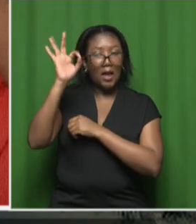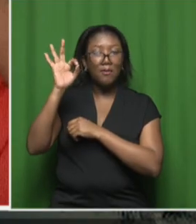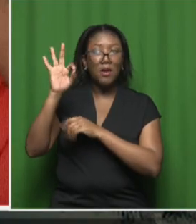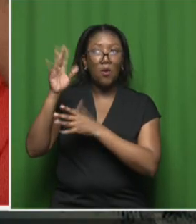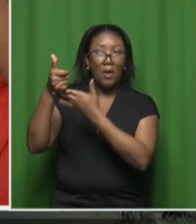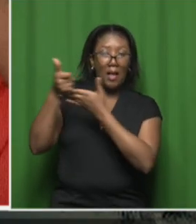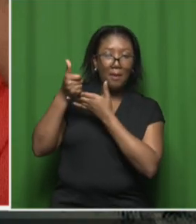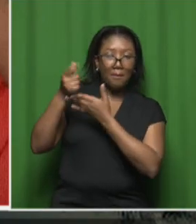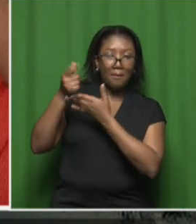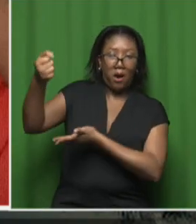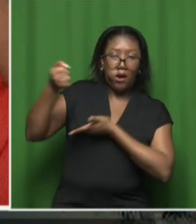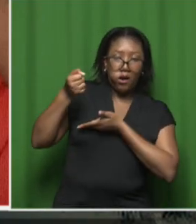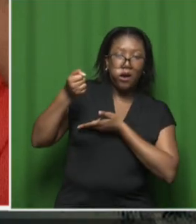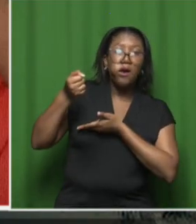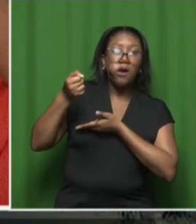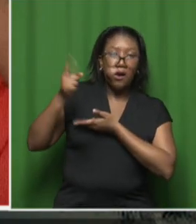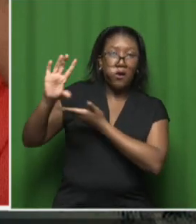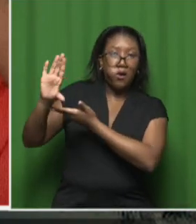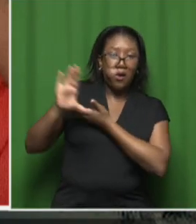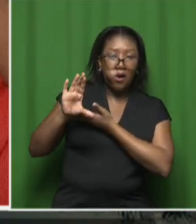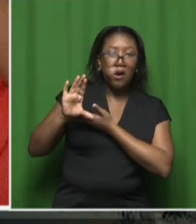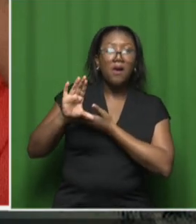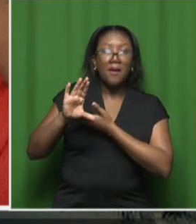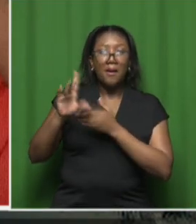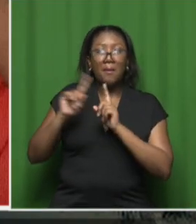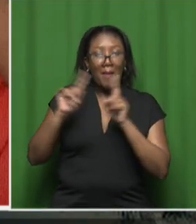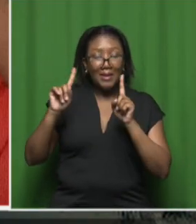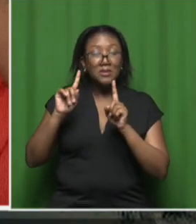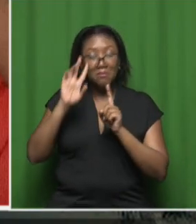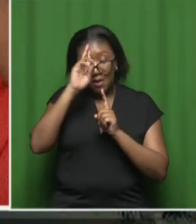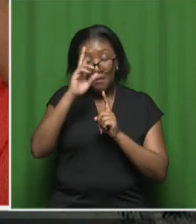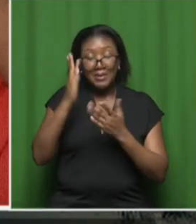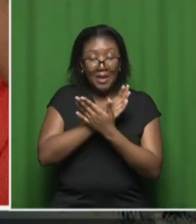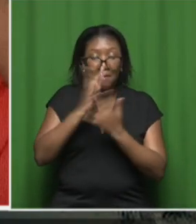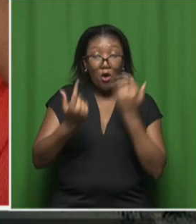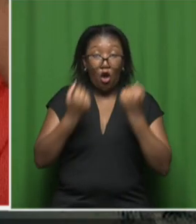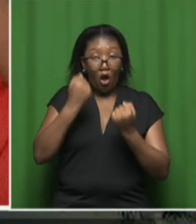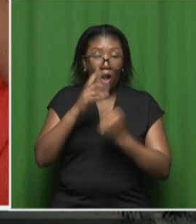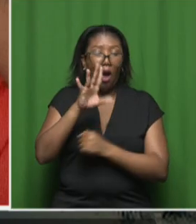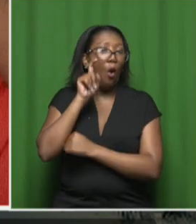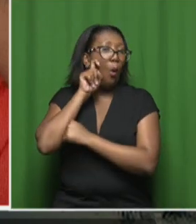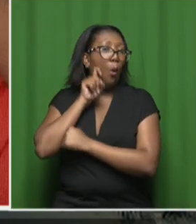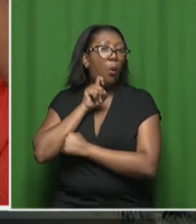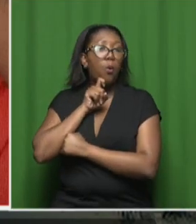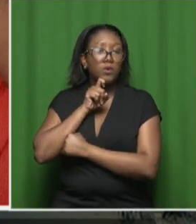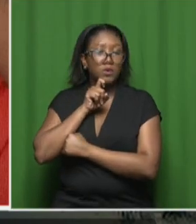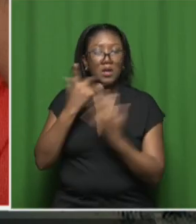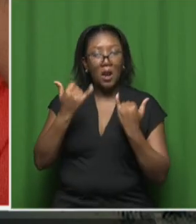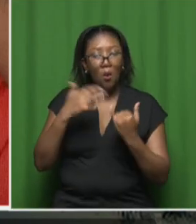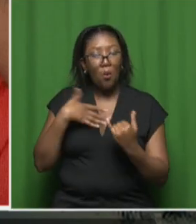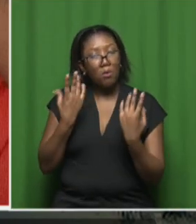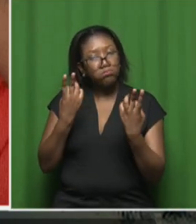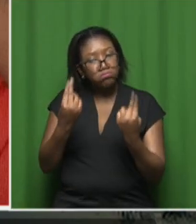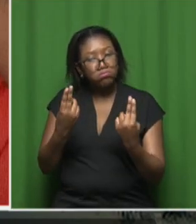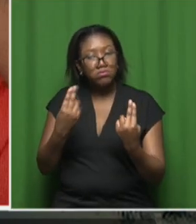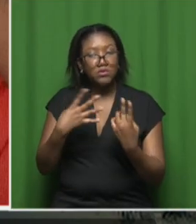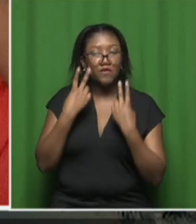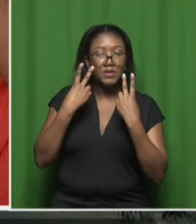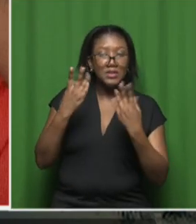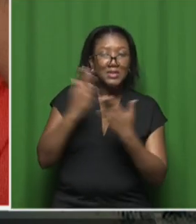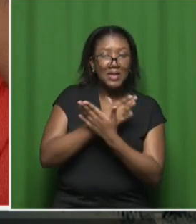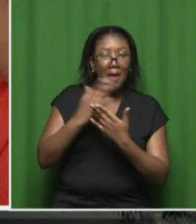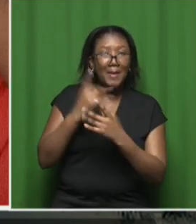things. Probably our cars are very old. What we would like you see in the taxi industry, they've got the